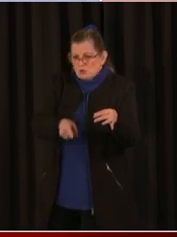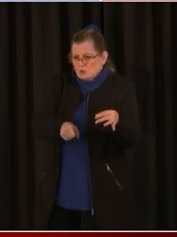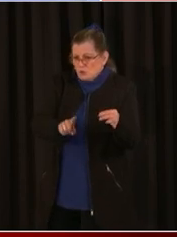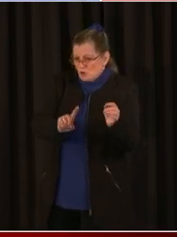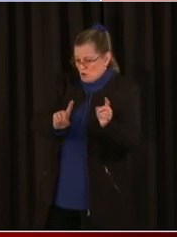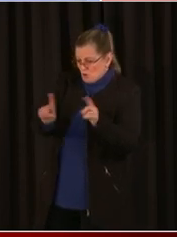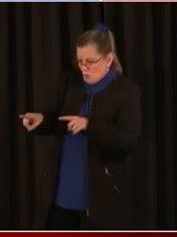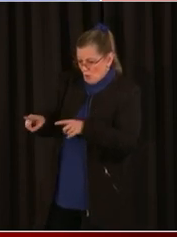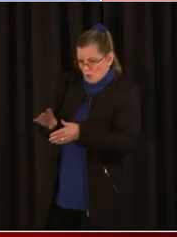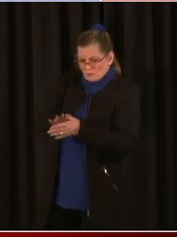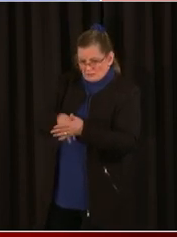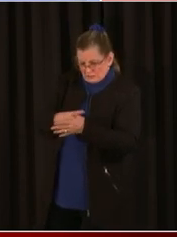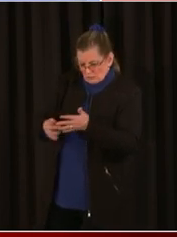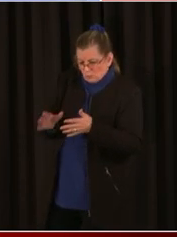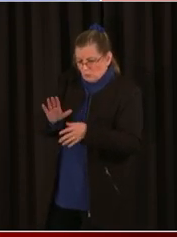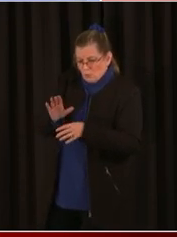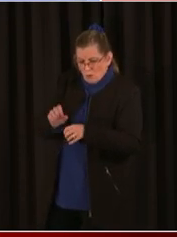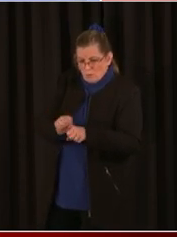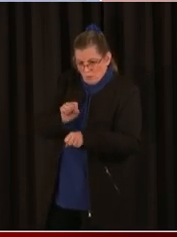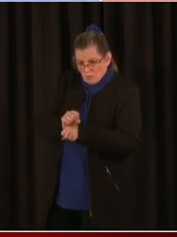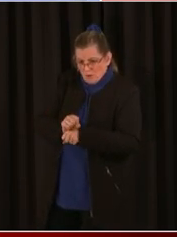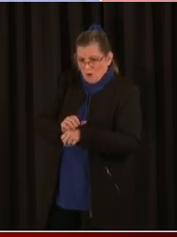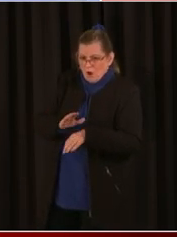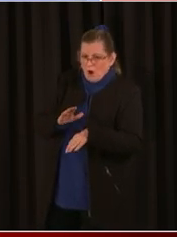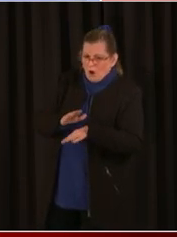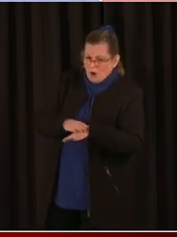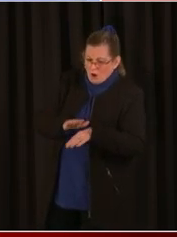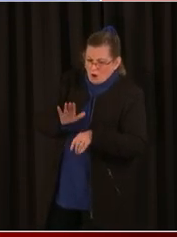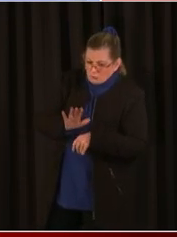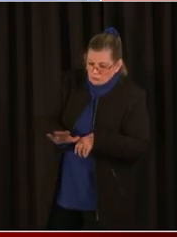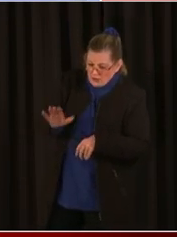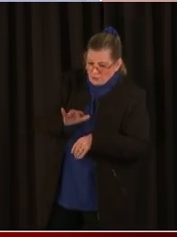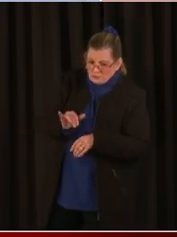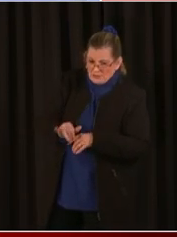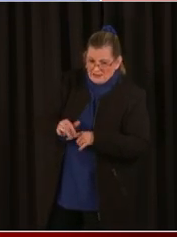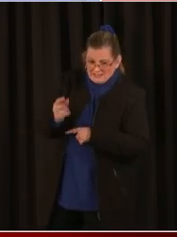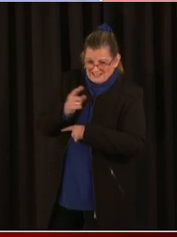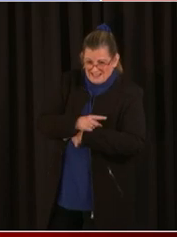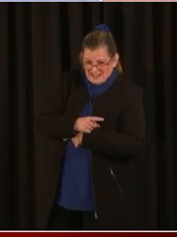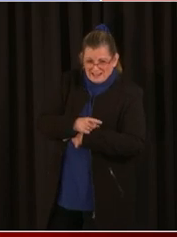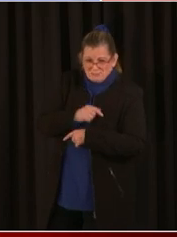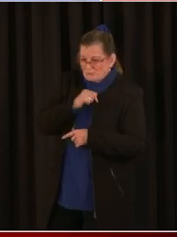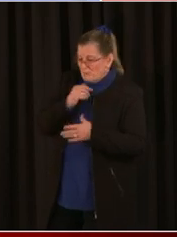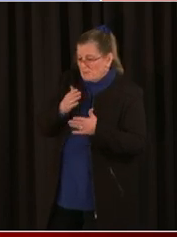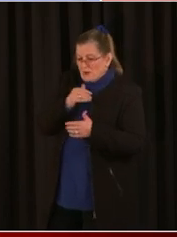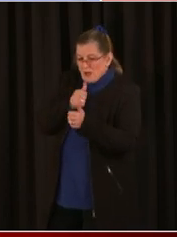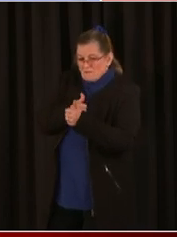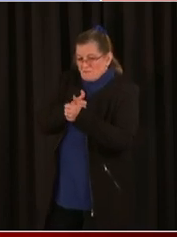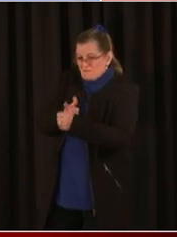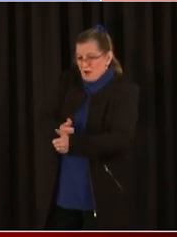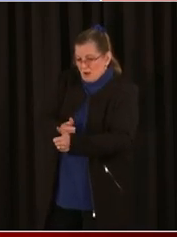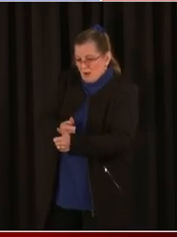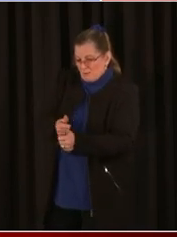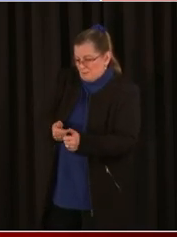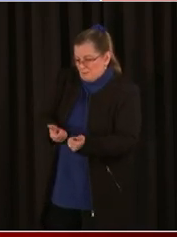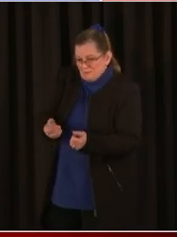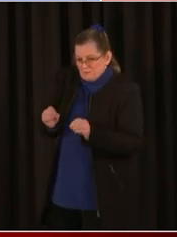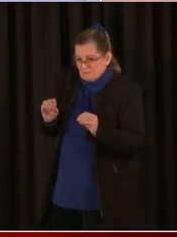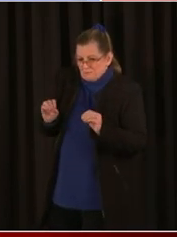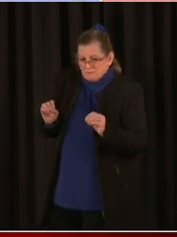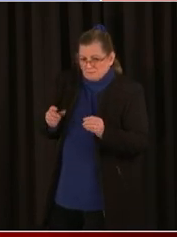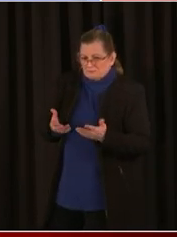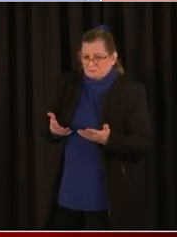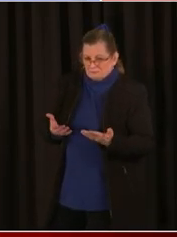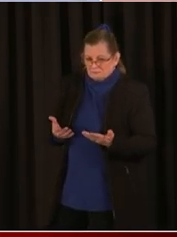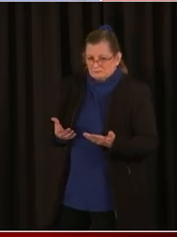schedule their next appointment on or around a specific date, and they may not have actually scheduled that